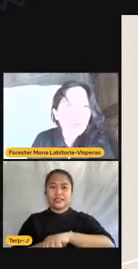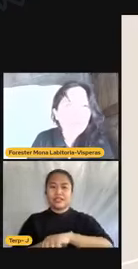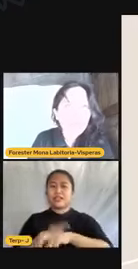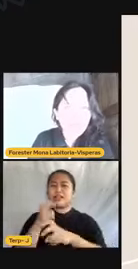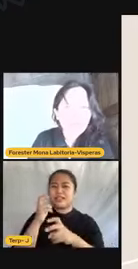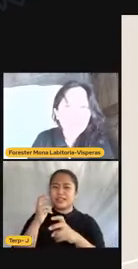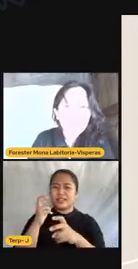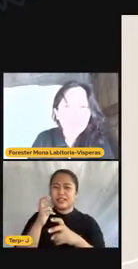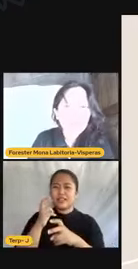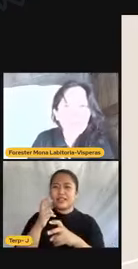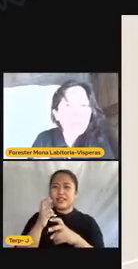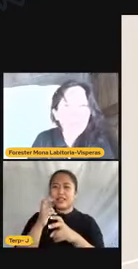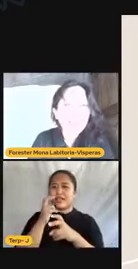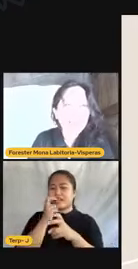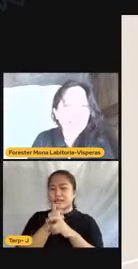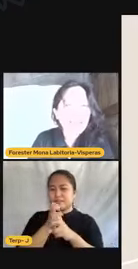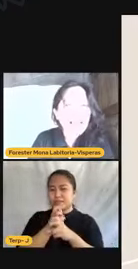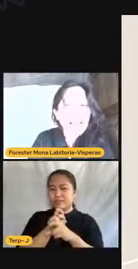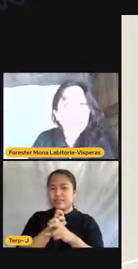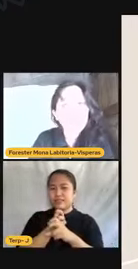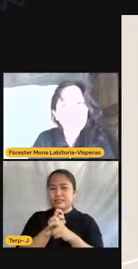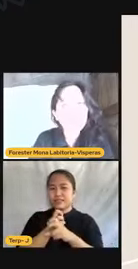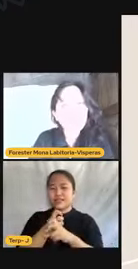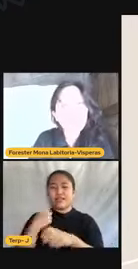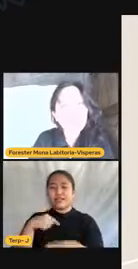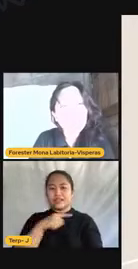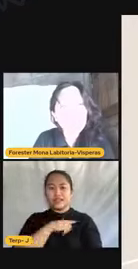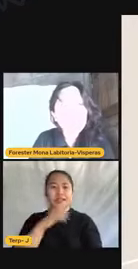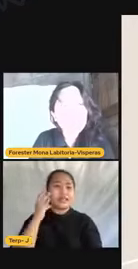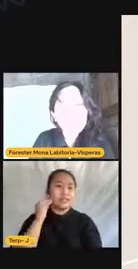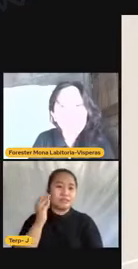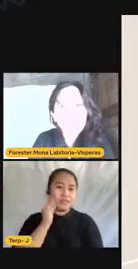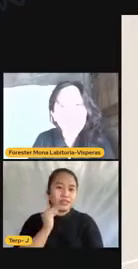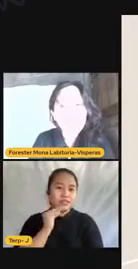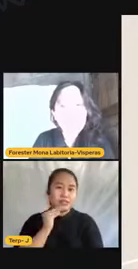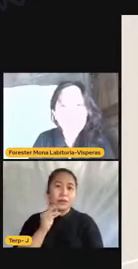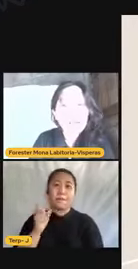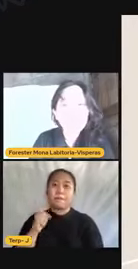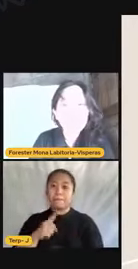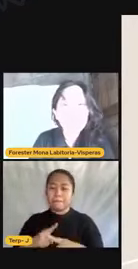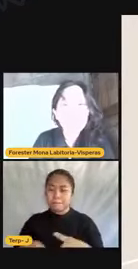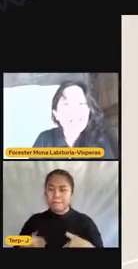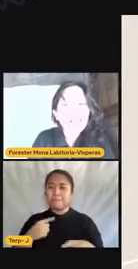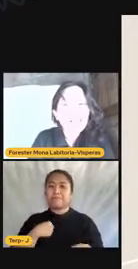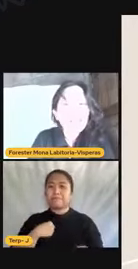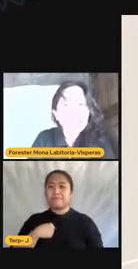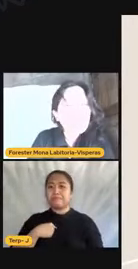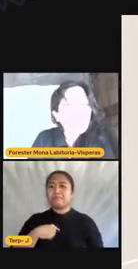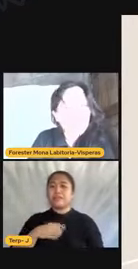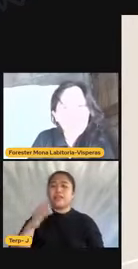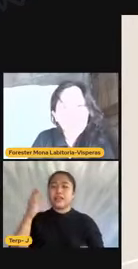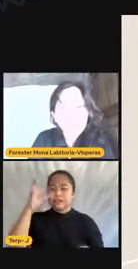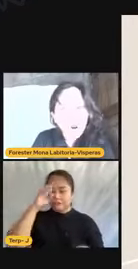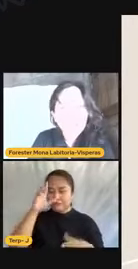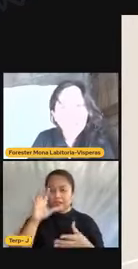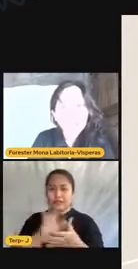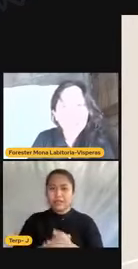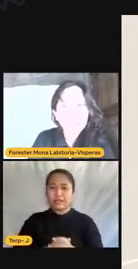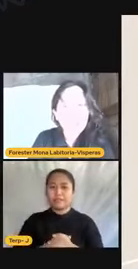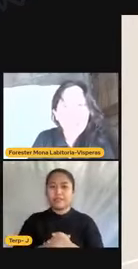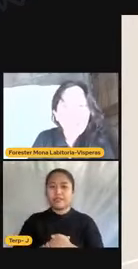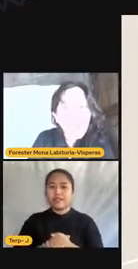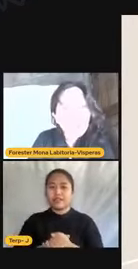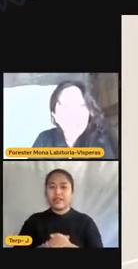beat us up dead. Pero it didn't. I believe yung mga experiences namin as a family, it's just made us